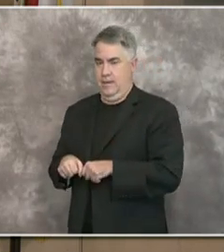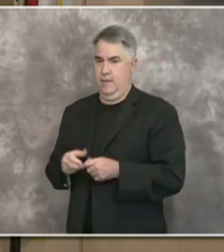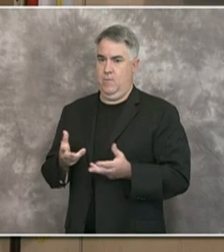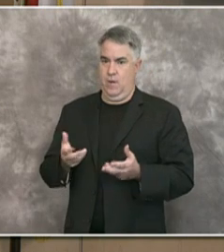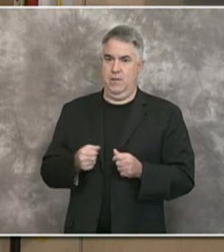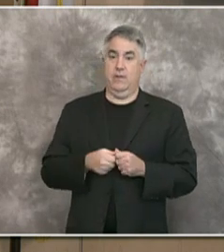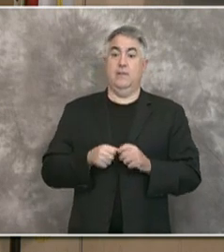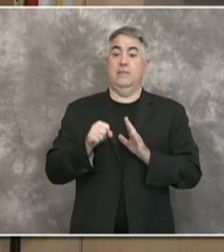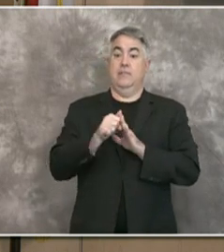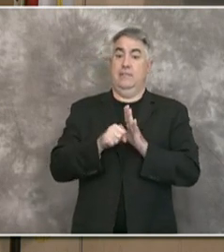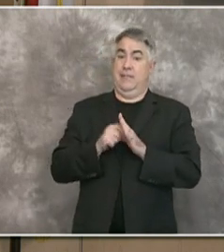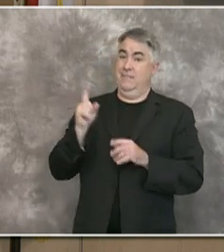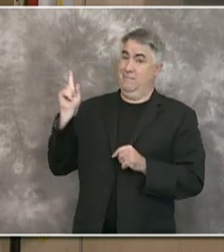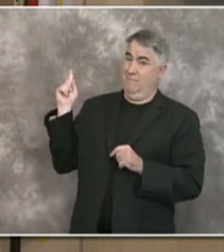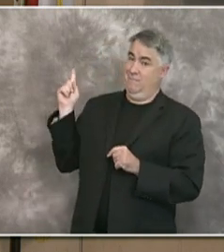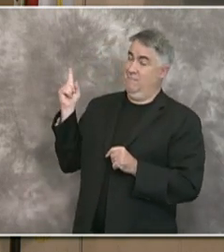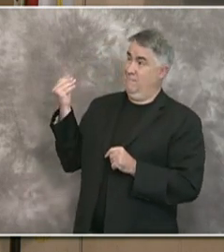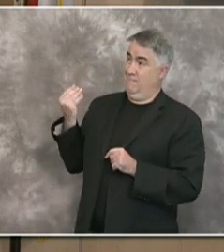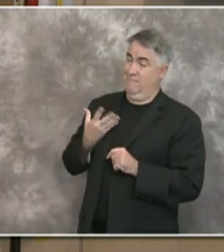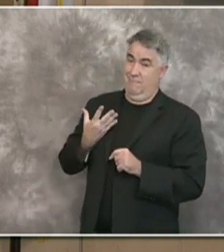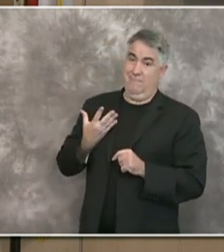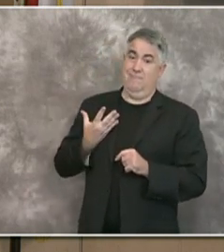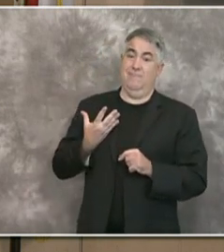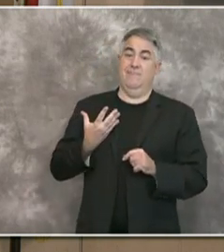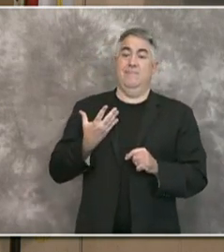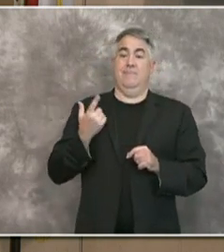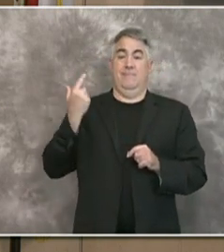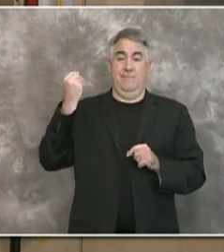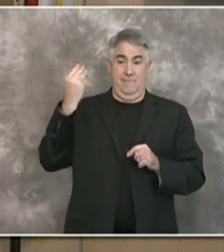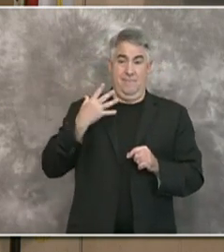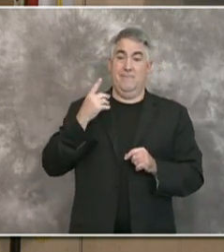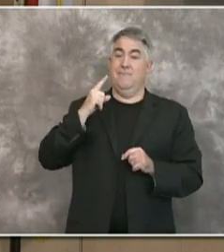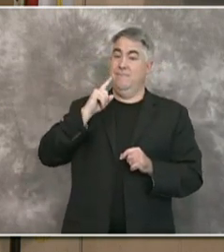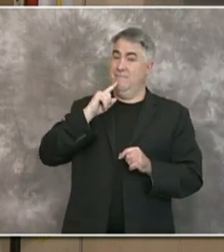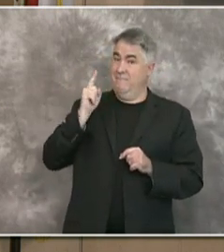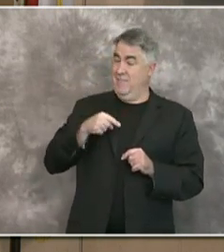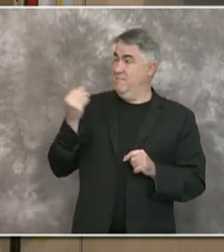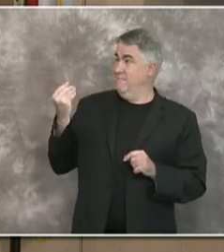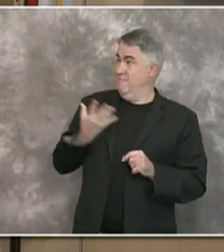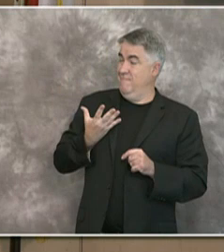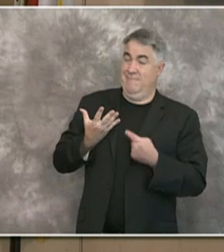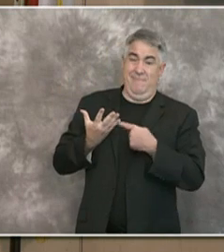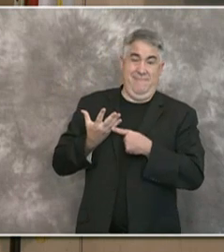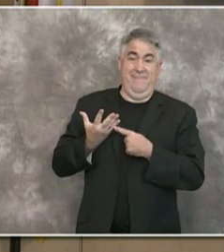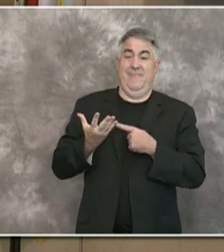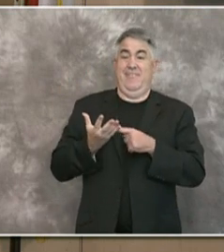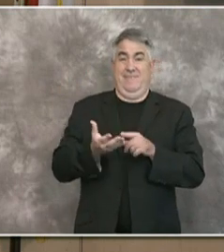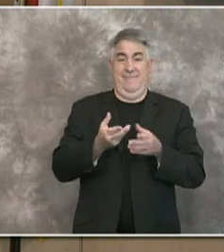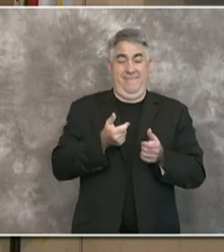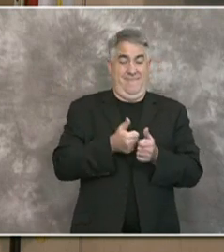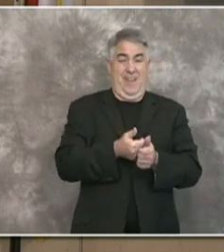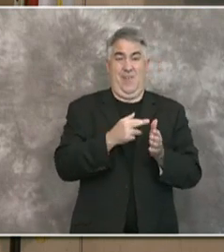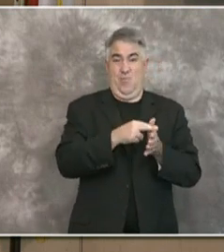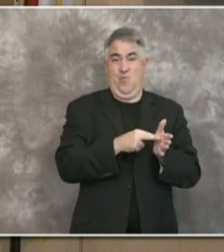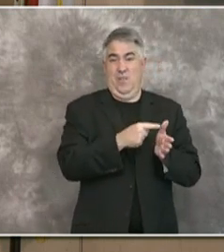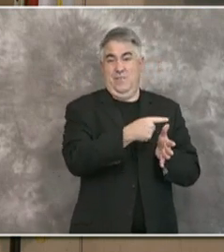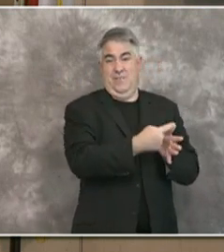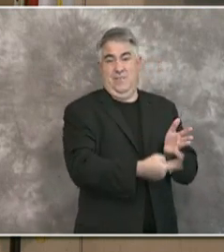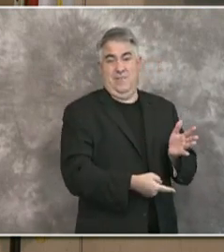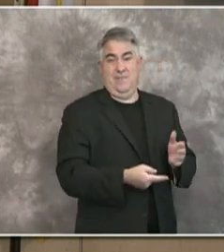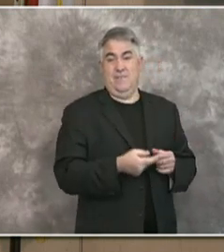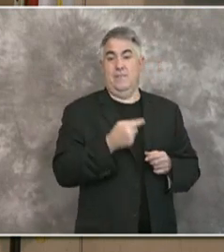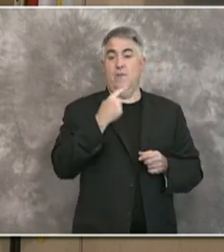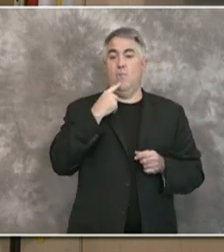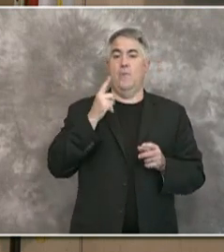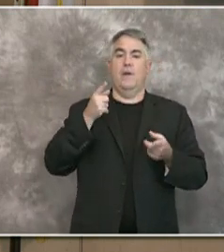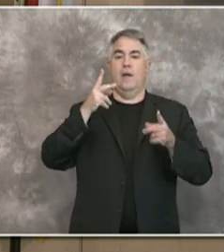state governor's order. Number one, both the operator as well as the